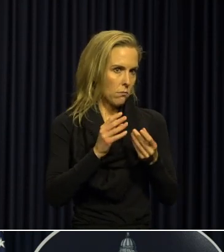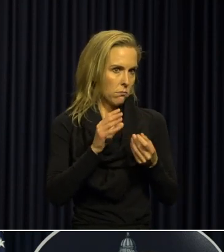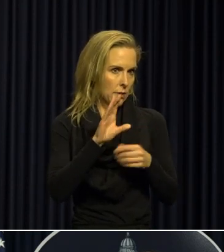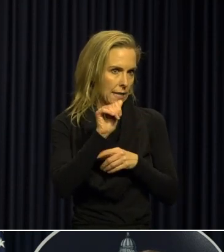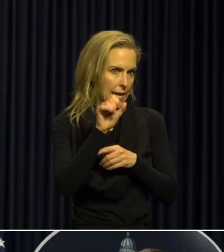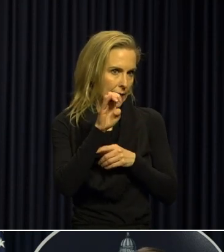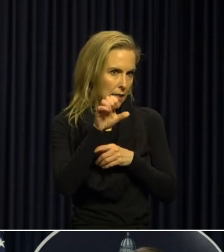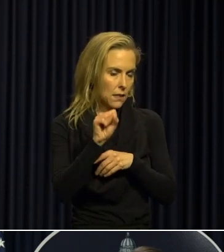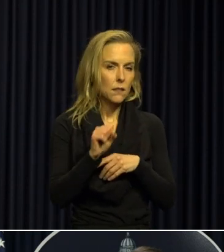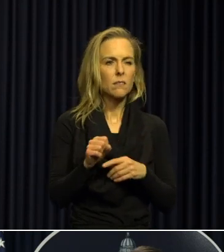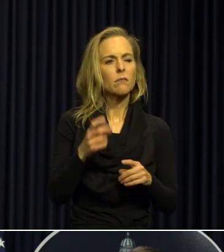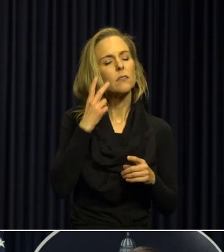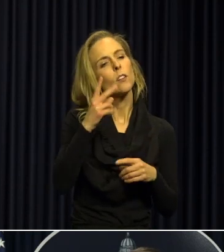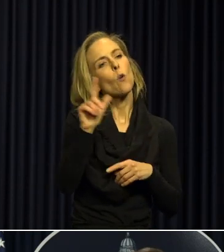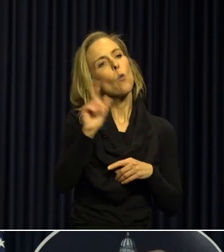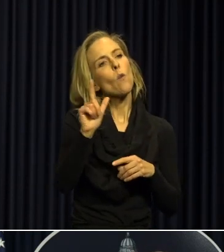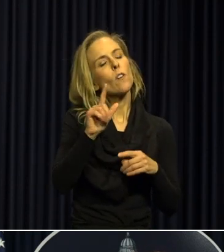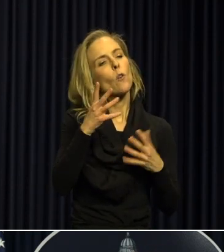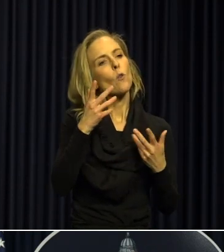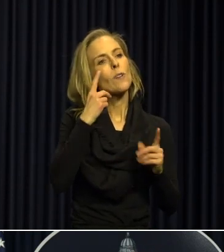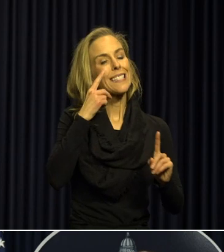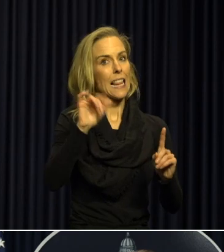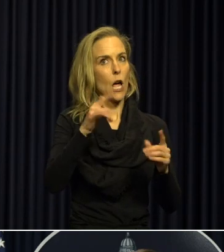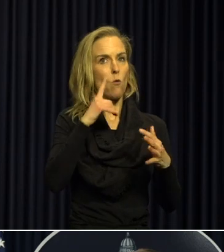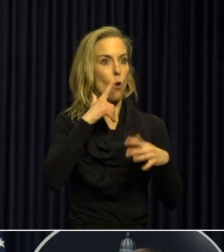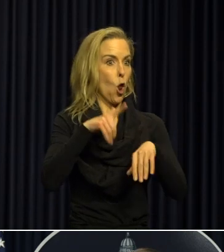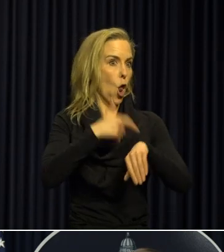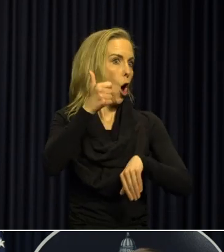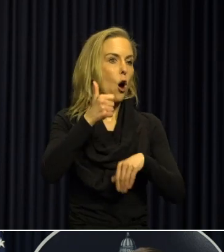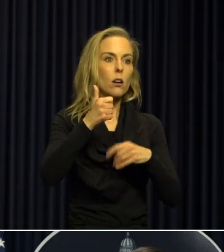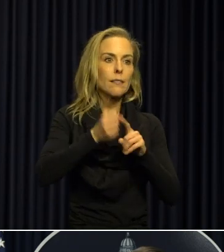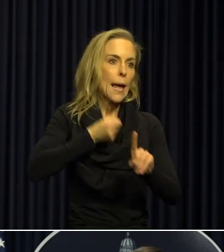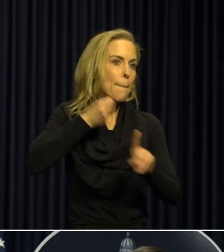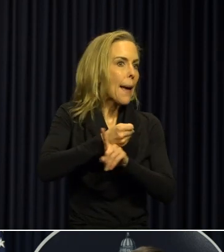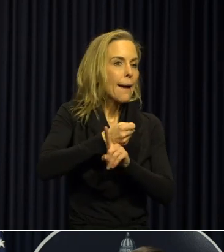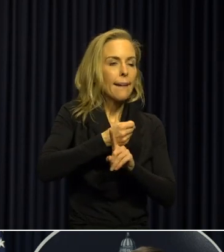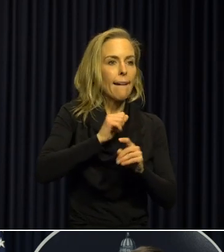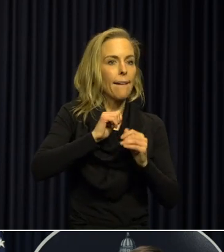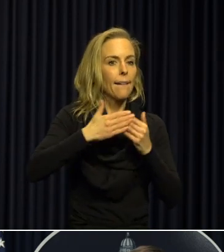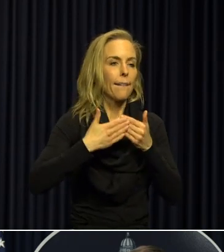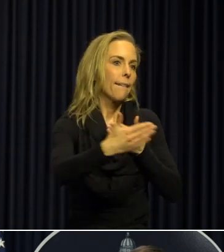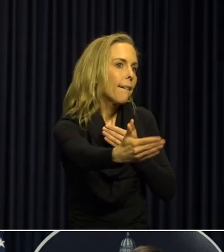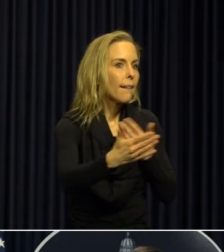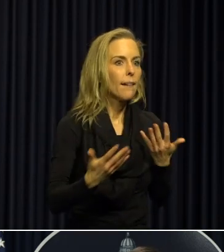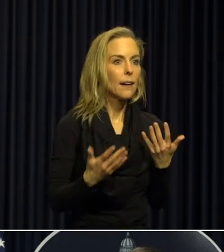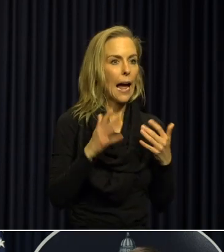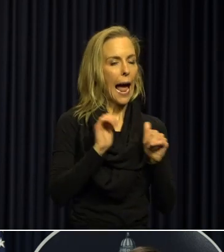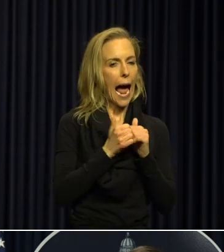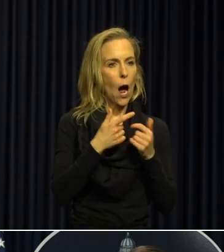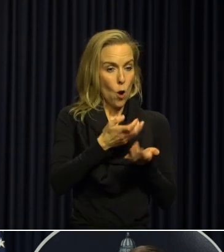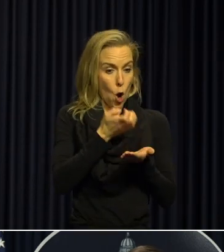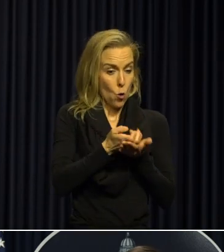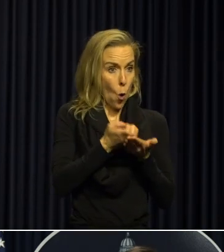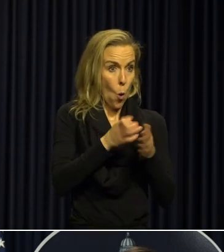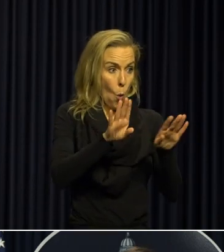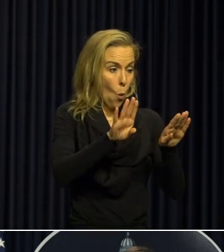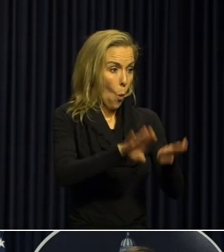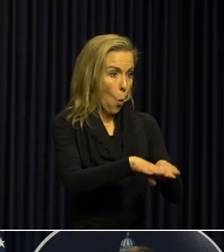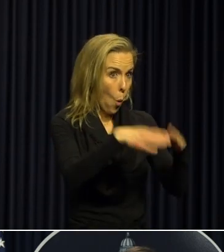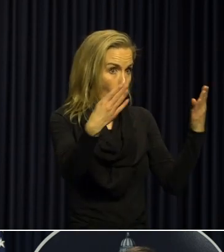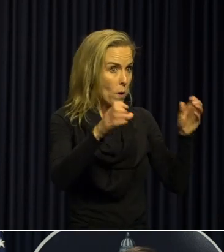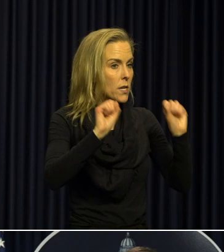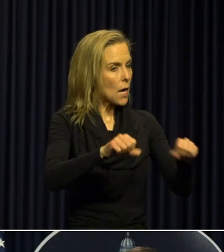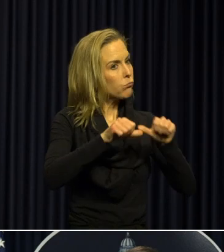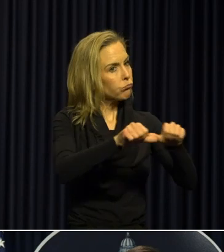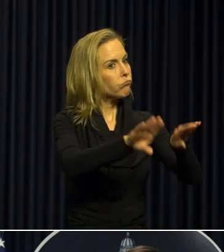and their long-term impacts on here, that's how you keep your economy open. You open and you're able to stay